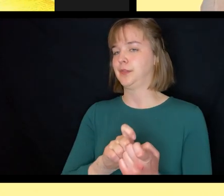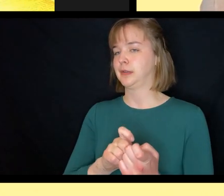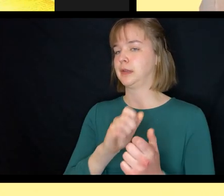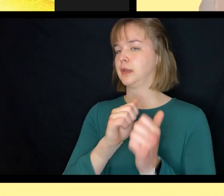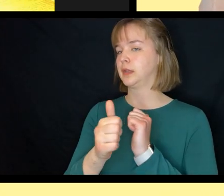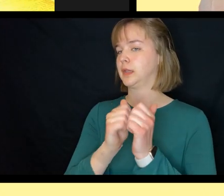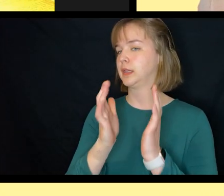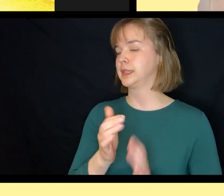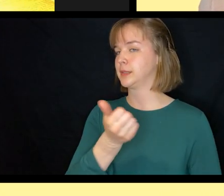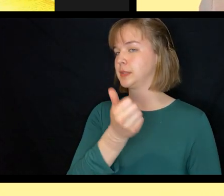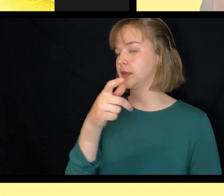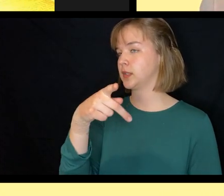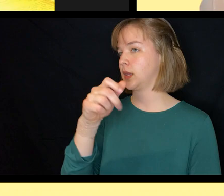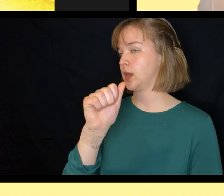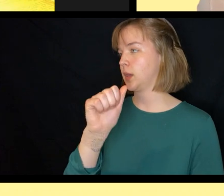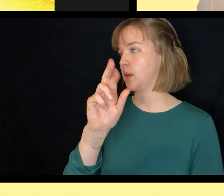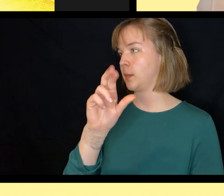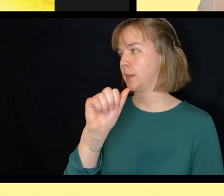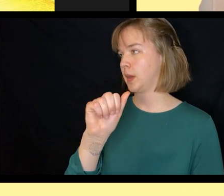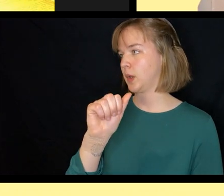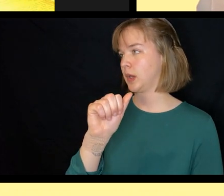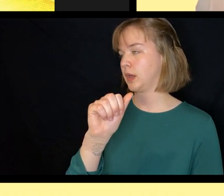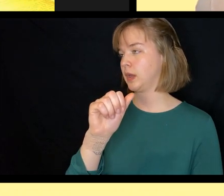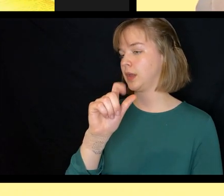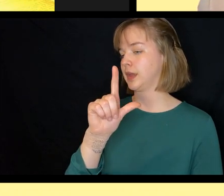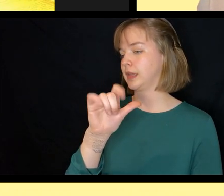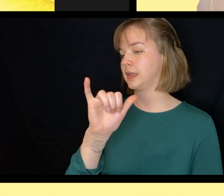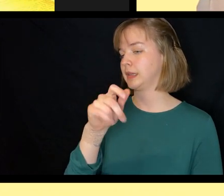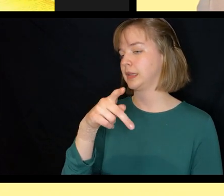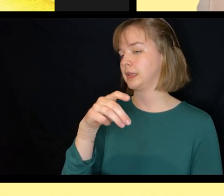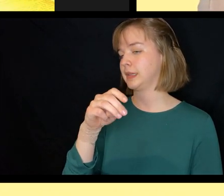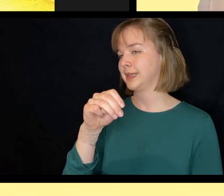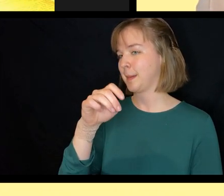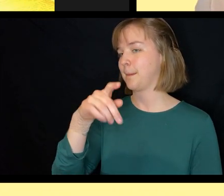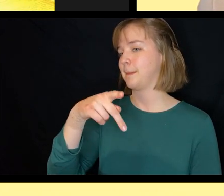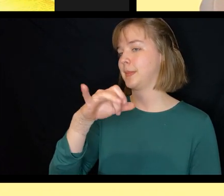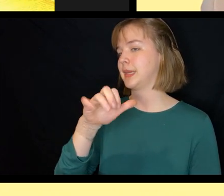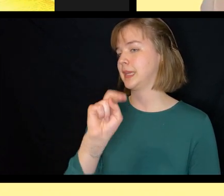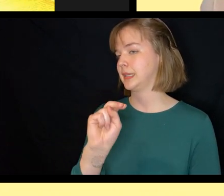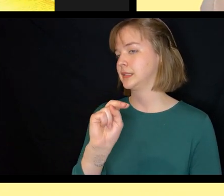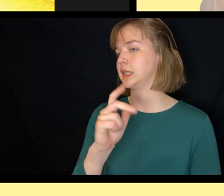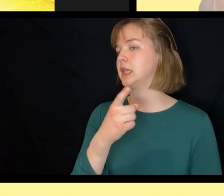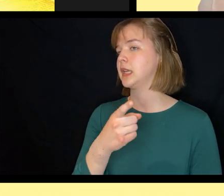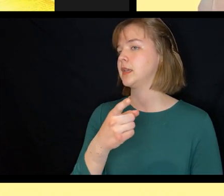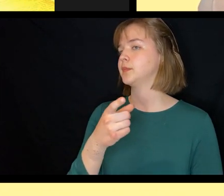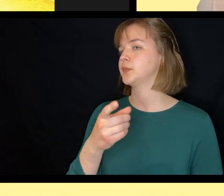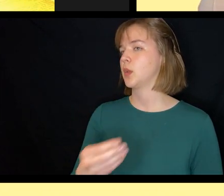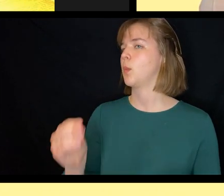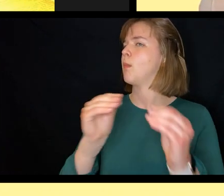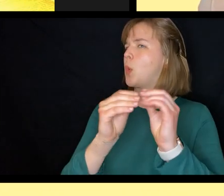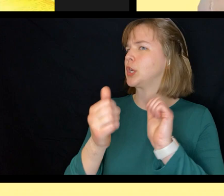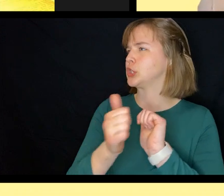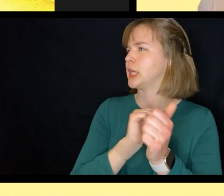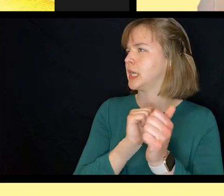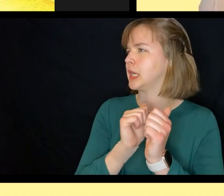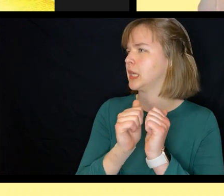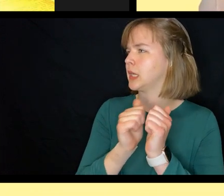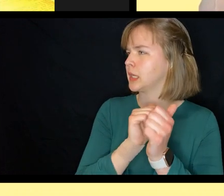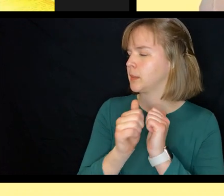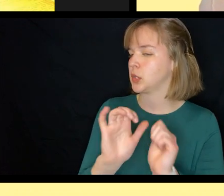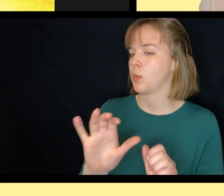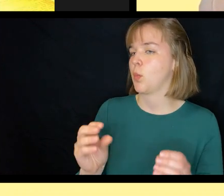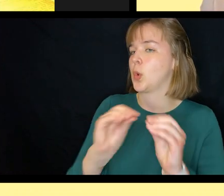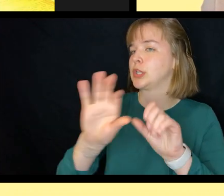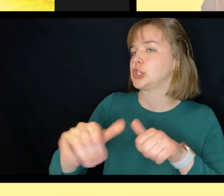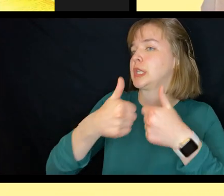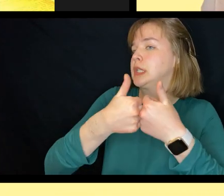impactful and very inspirational. Not always like more than Olympians, but I think that it's just so cool to see all of the stuff that